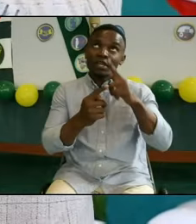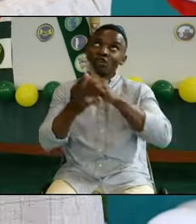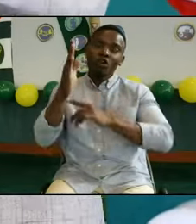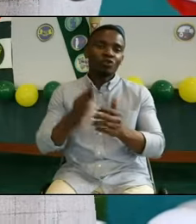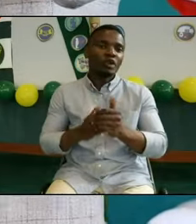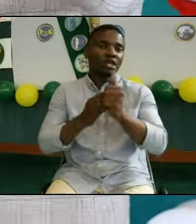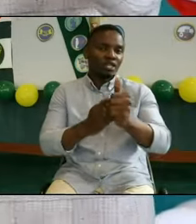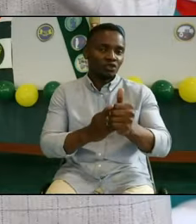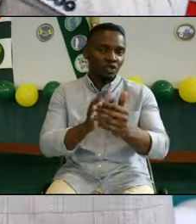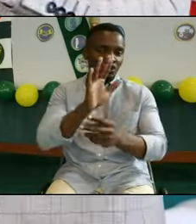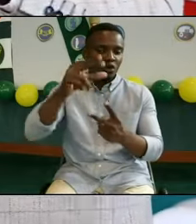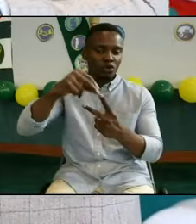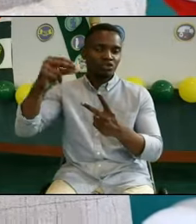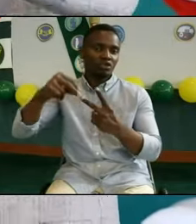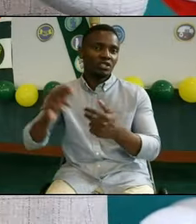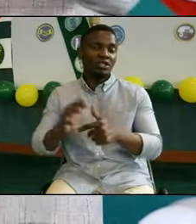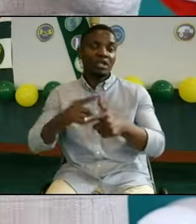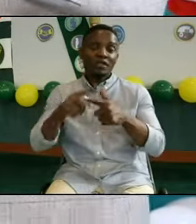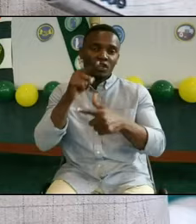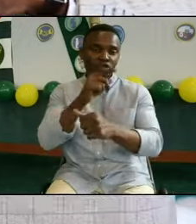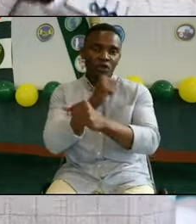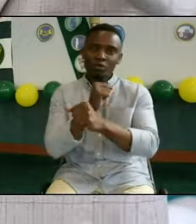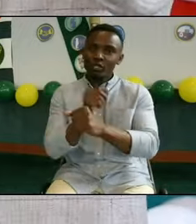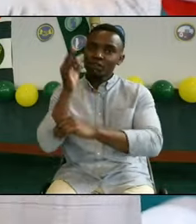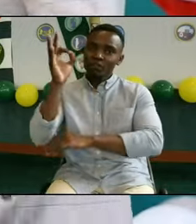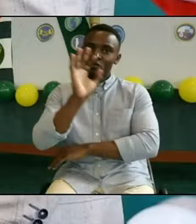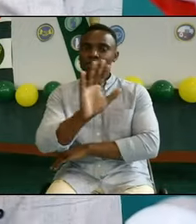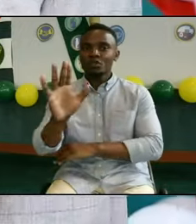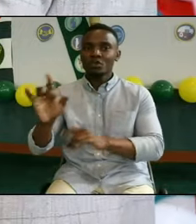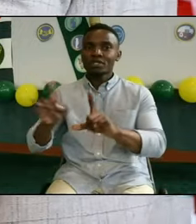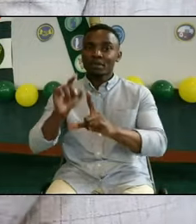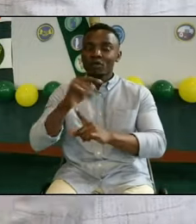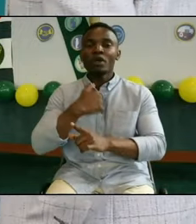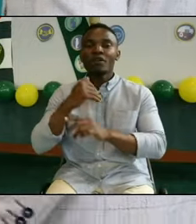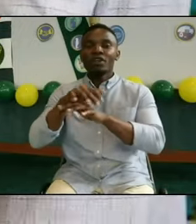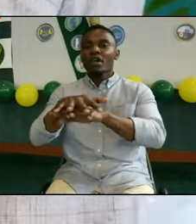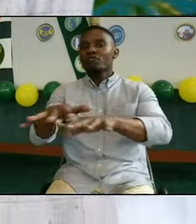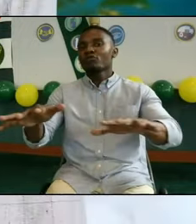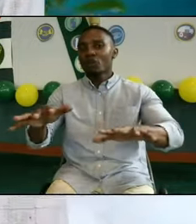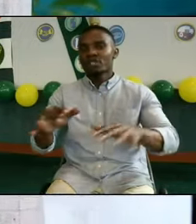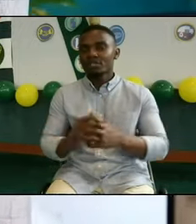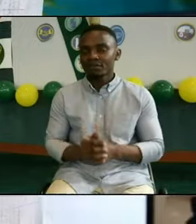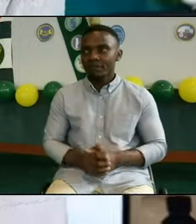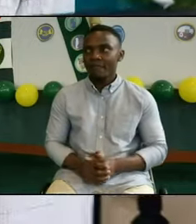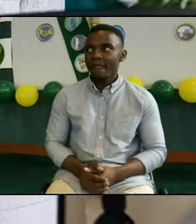choices, and your birthright will be intact, and you can make transgenerational influence.